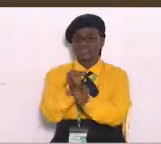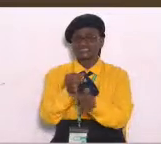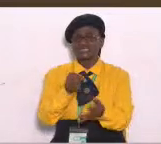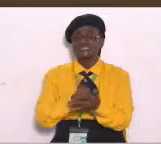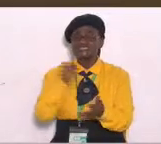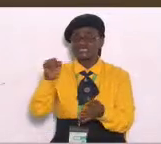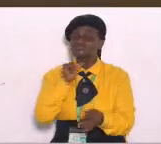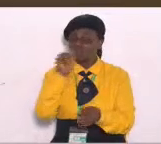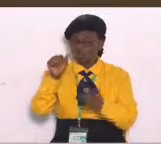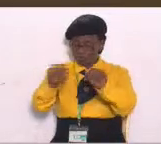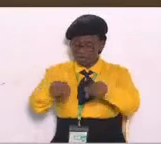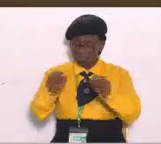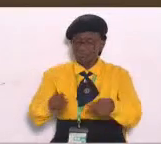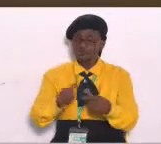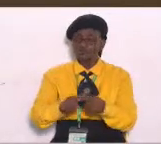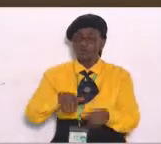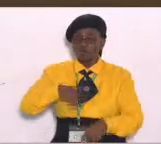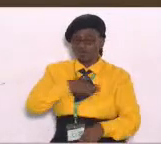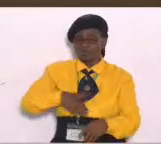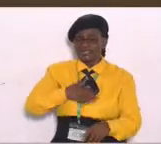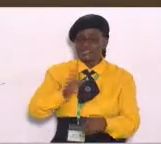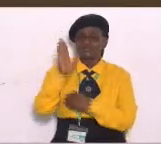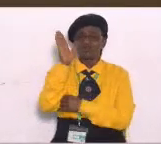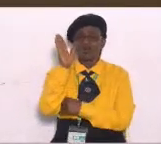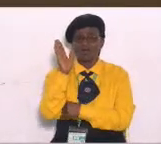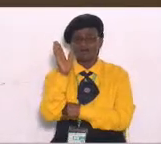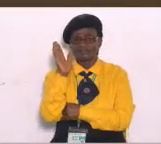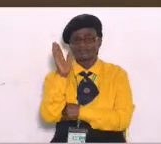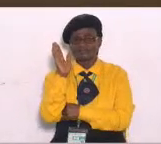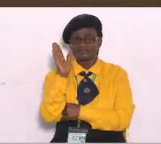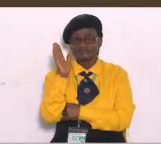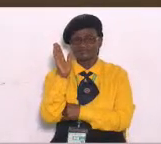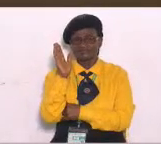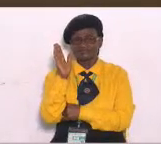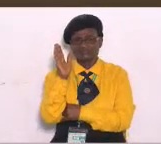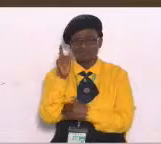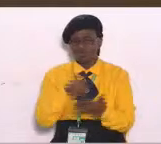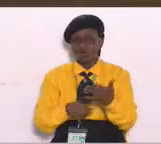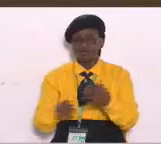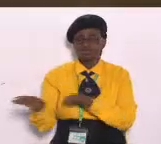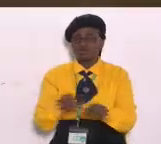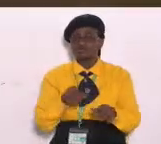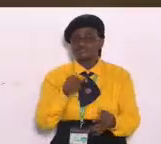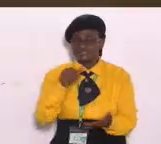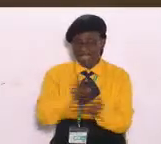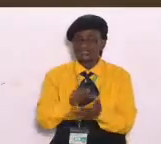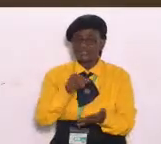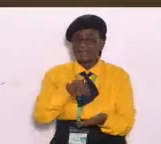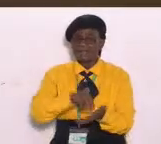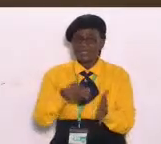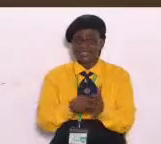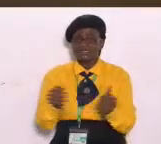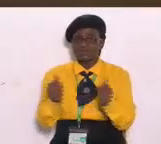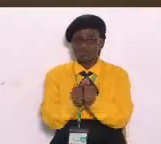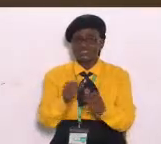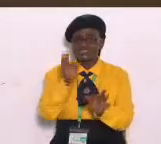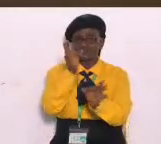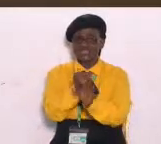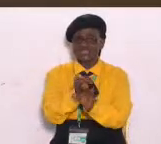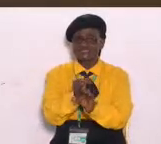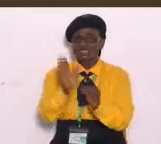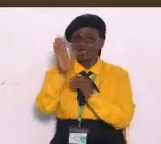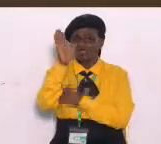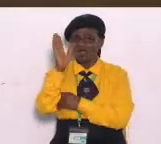is impossible to please God. What does that mean? With faith,